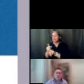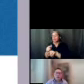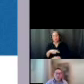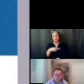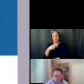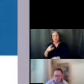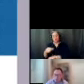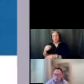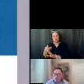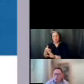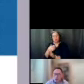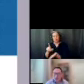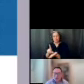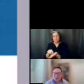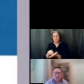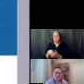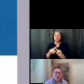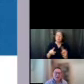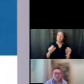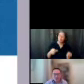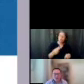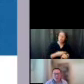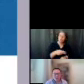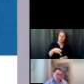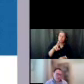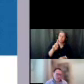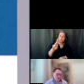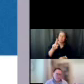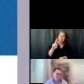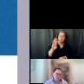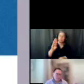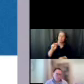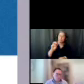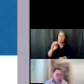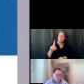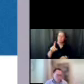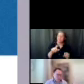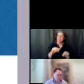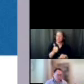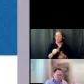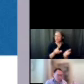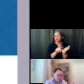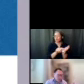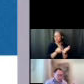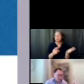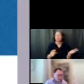literature, whether it be PubMed or something like that, to say, okay, when workplaces